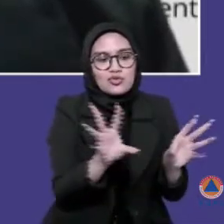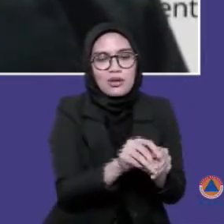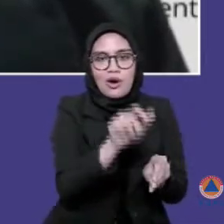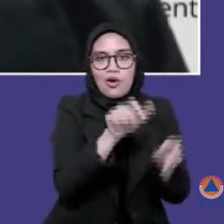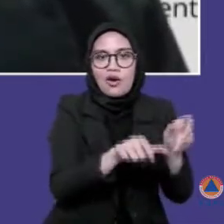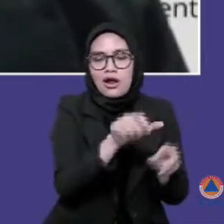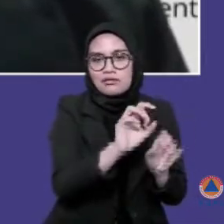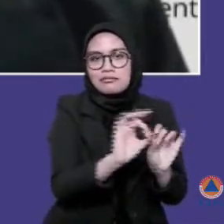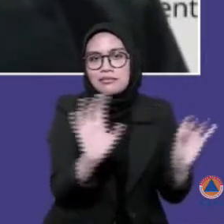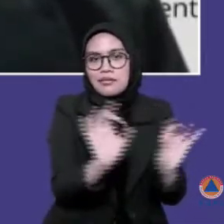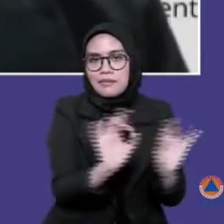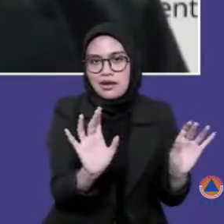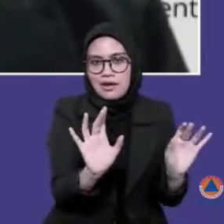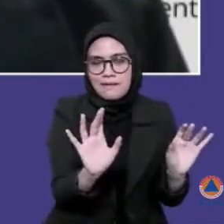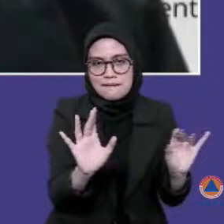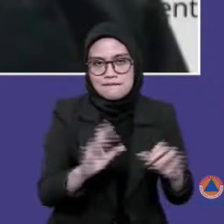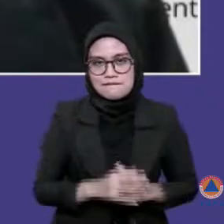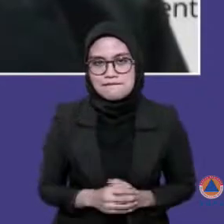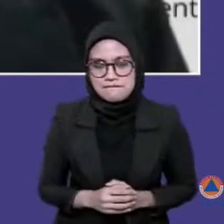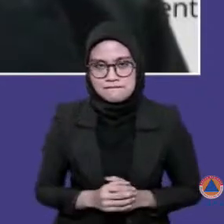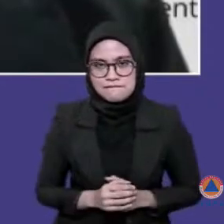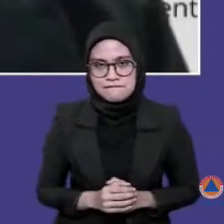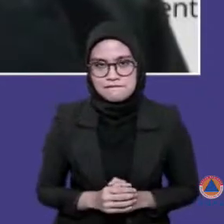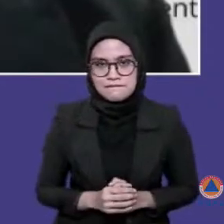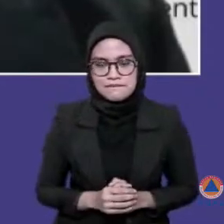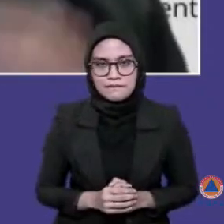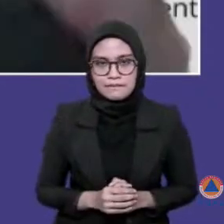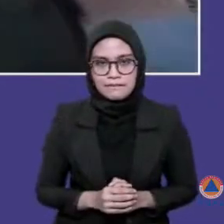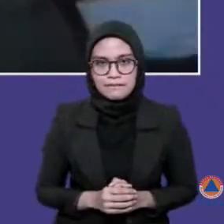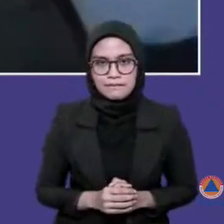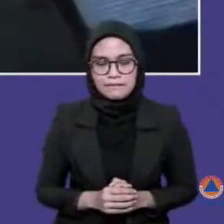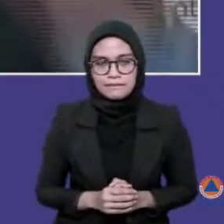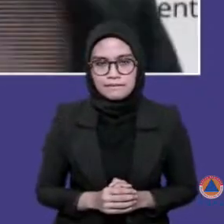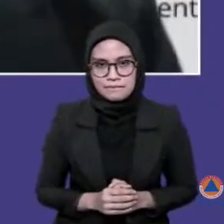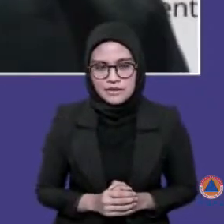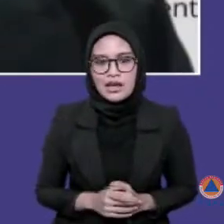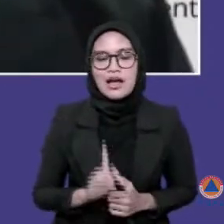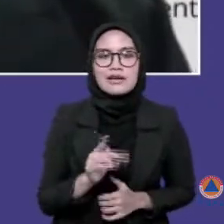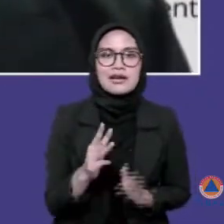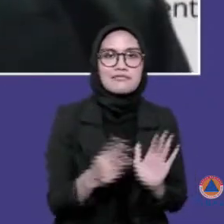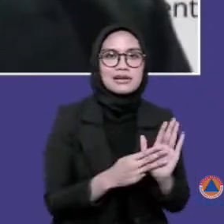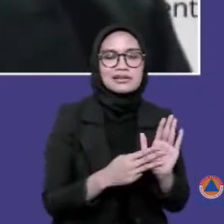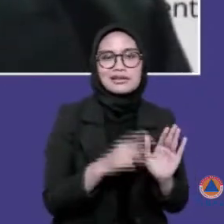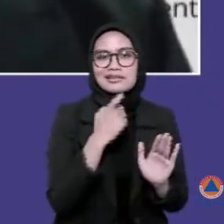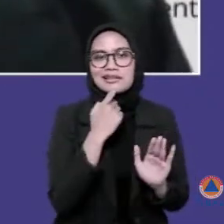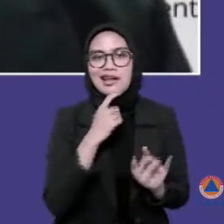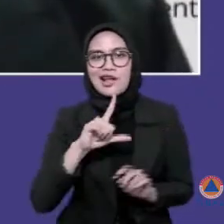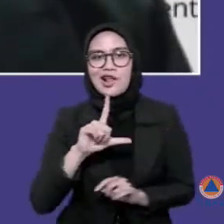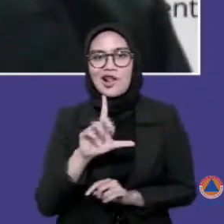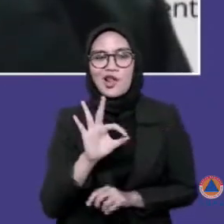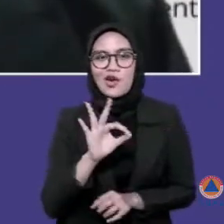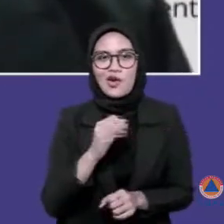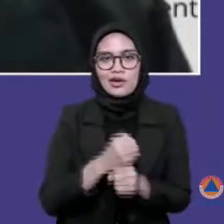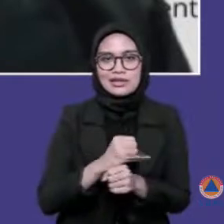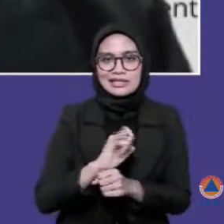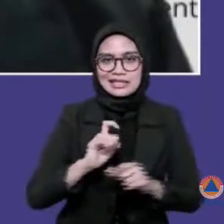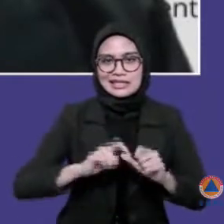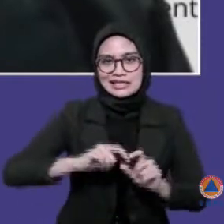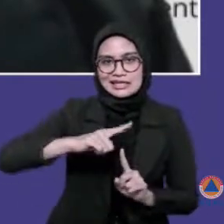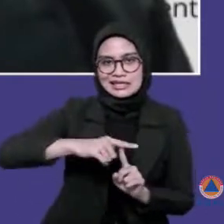of course, there are obstacles related to the logistical issues and